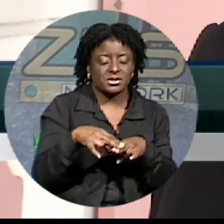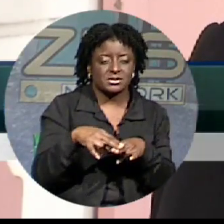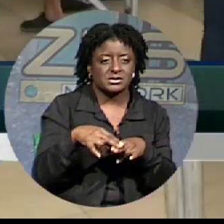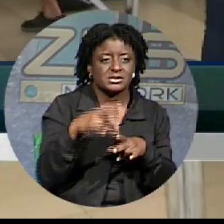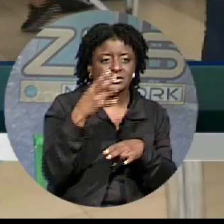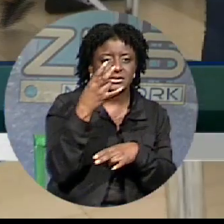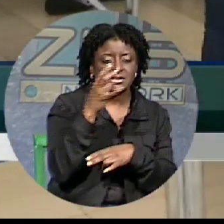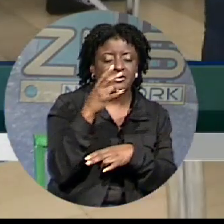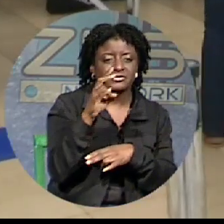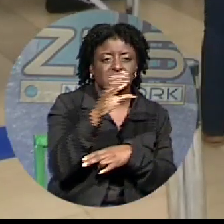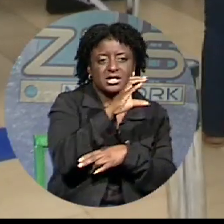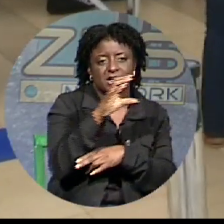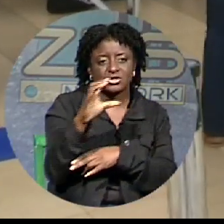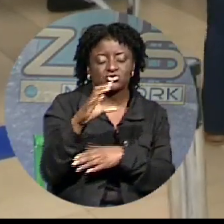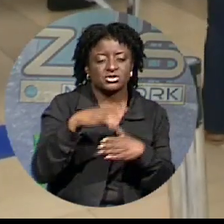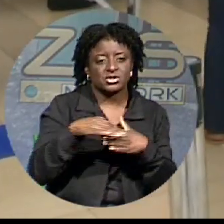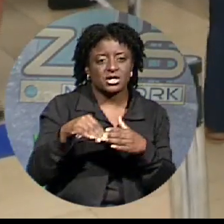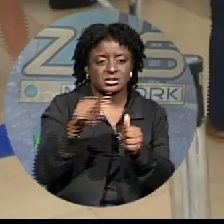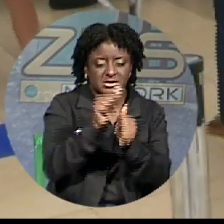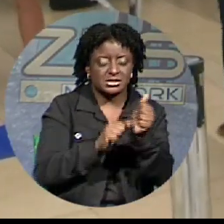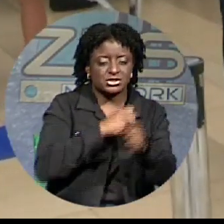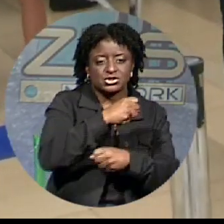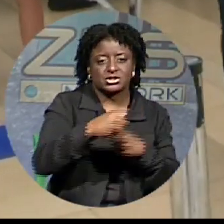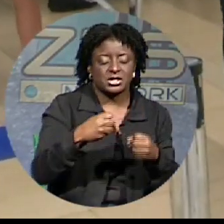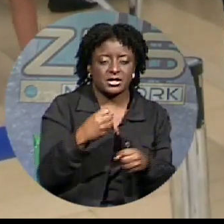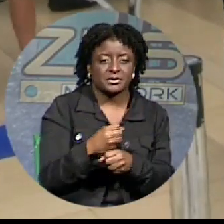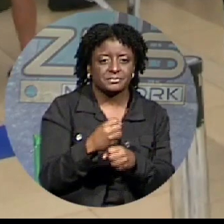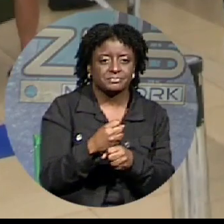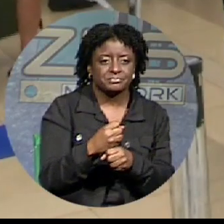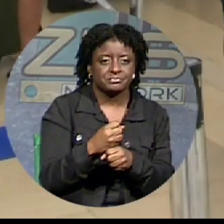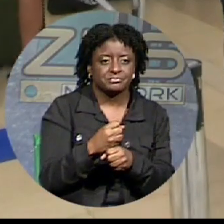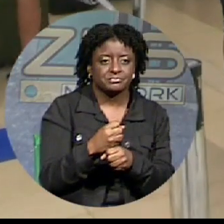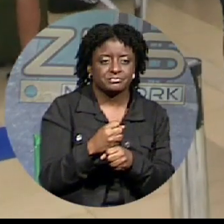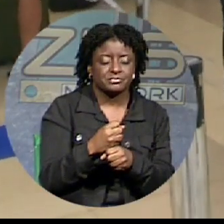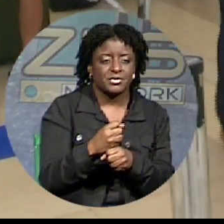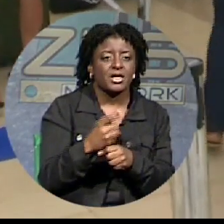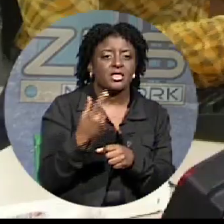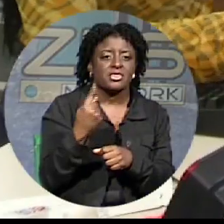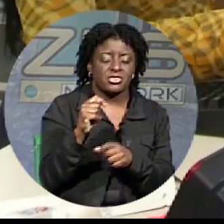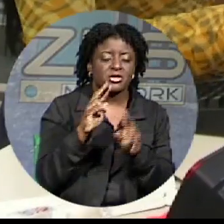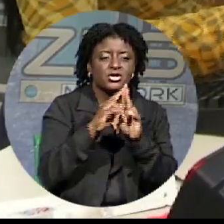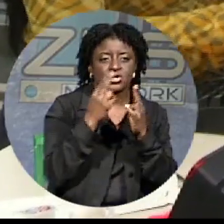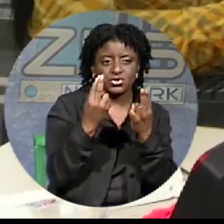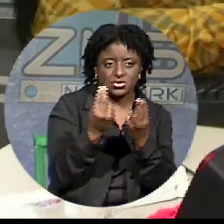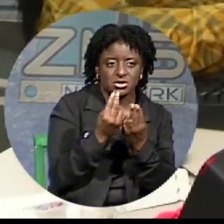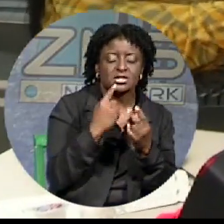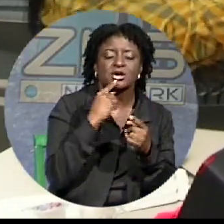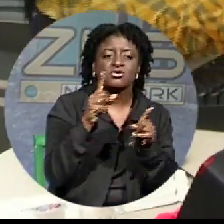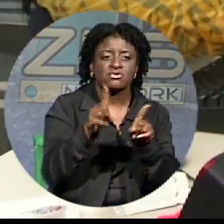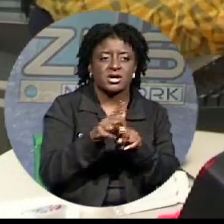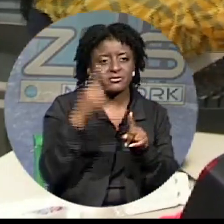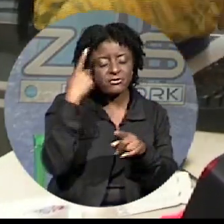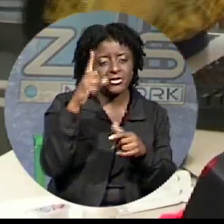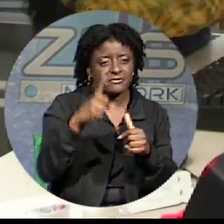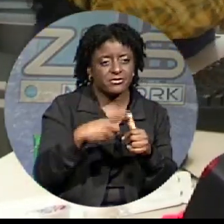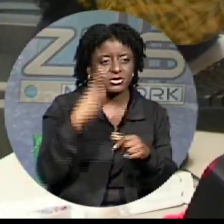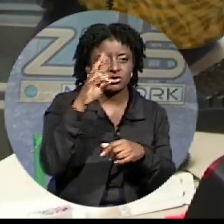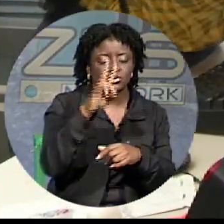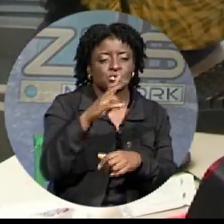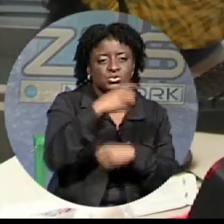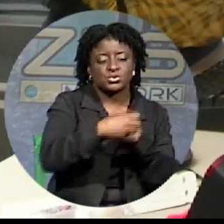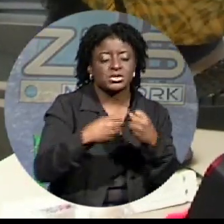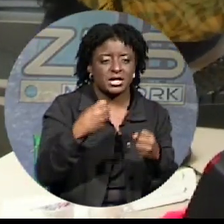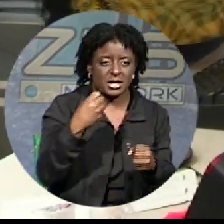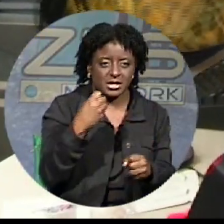$2,400 at the top. The union reportedly agreed to accept the first 2 years retroactive as a lump sum, equivalent to 1 year's increment, which would range